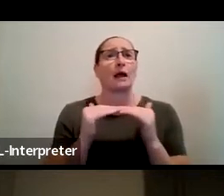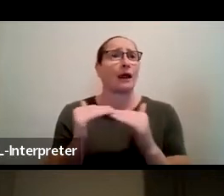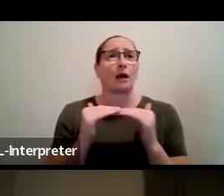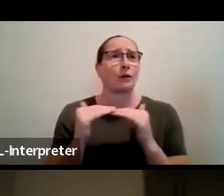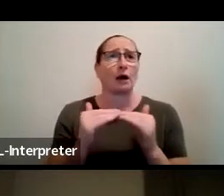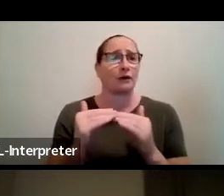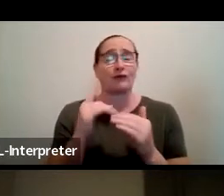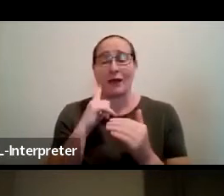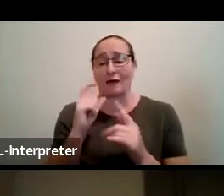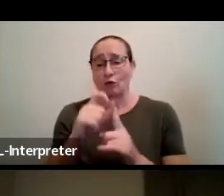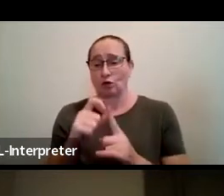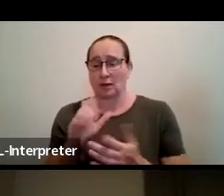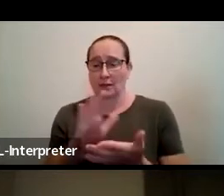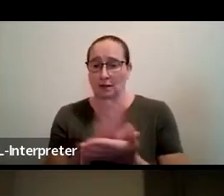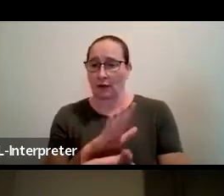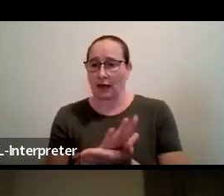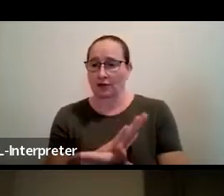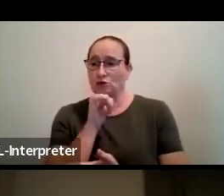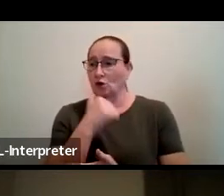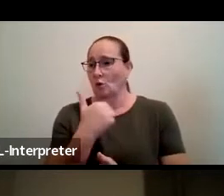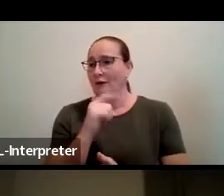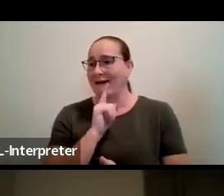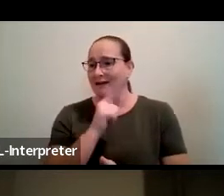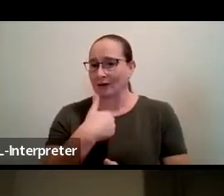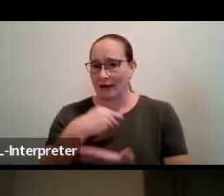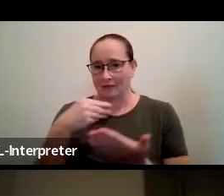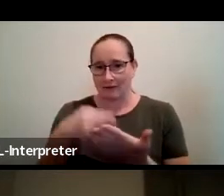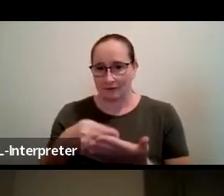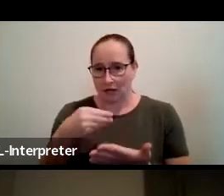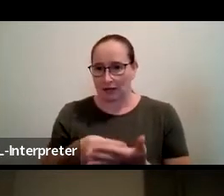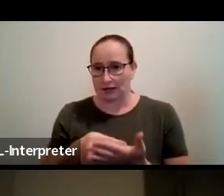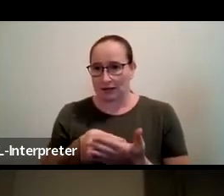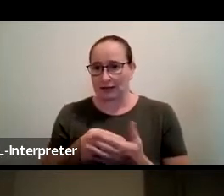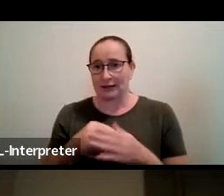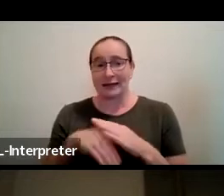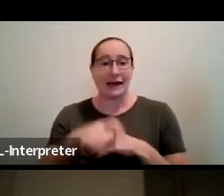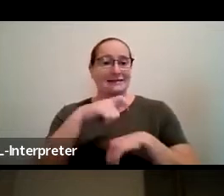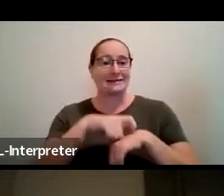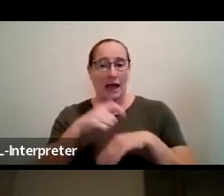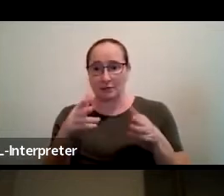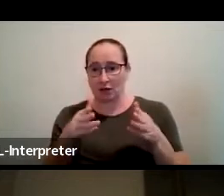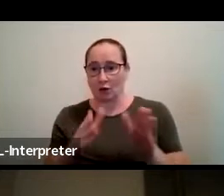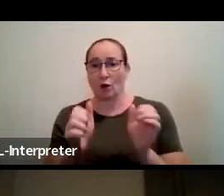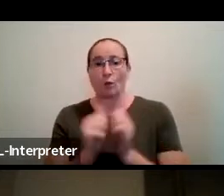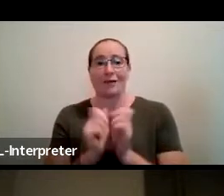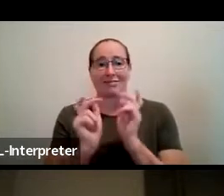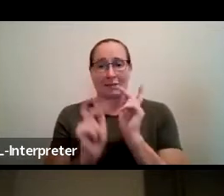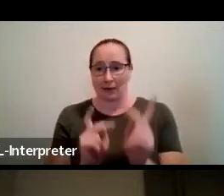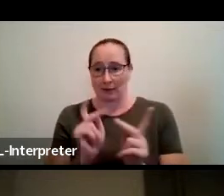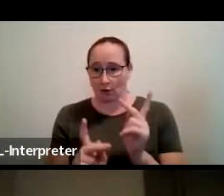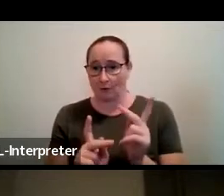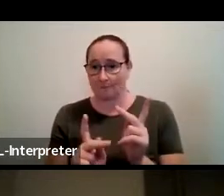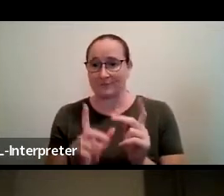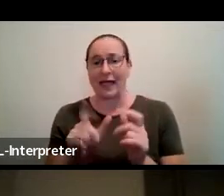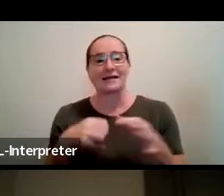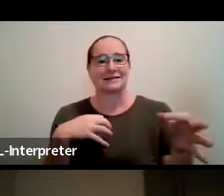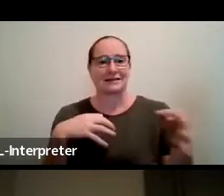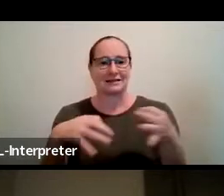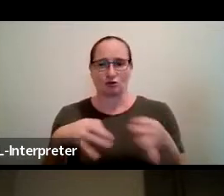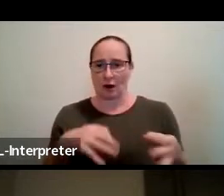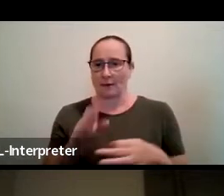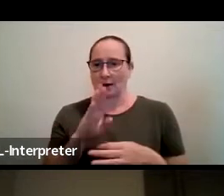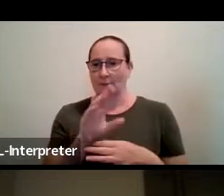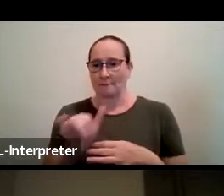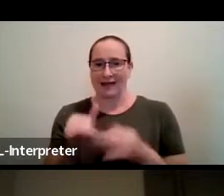words on a page and we don't actually have the funds in a timely manner with the personnel as described by